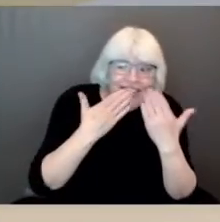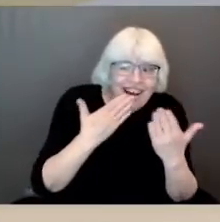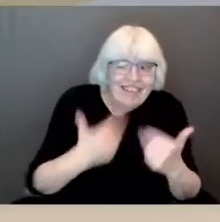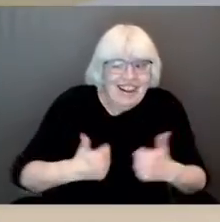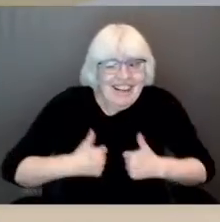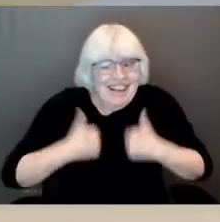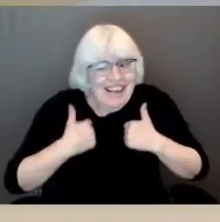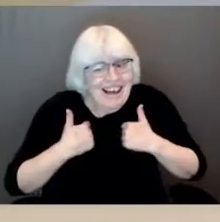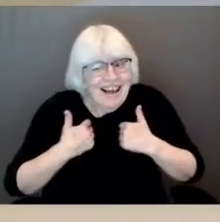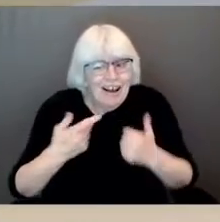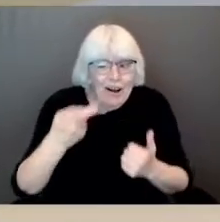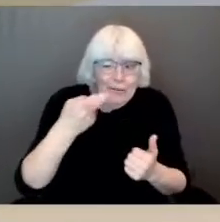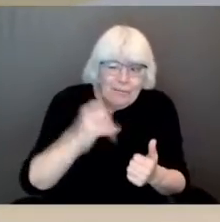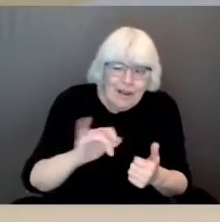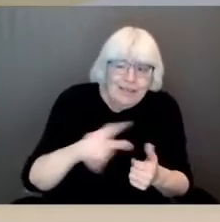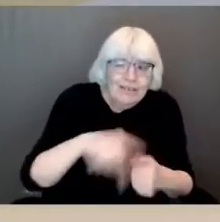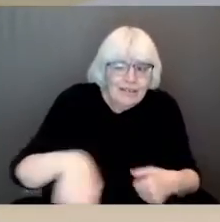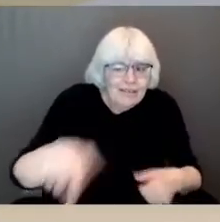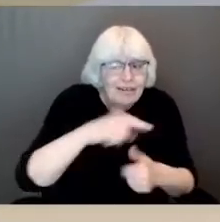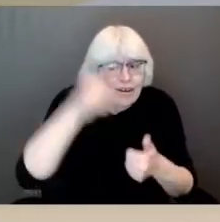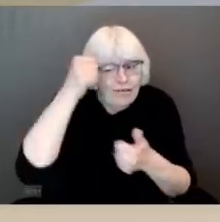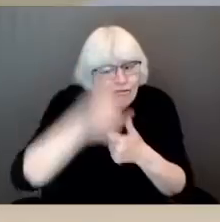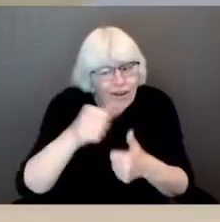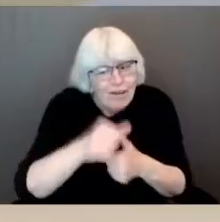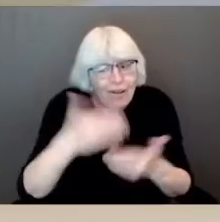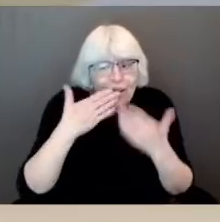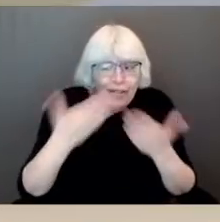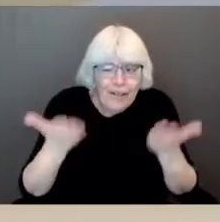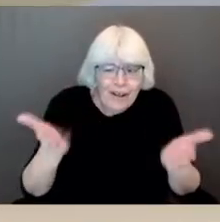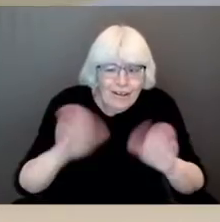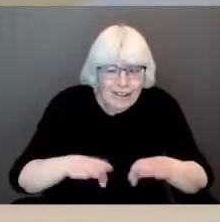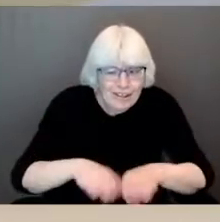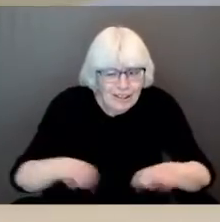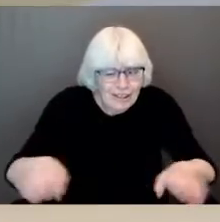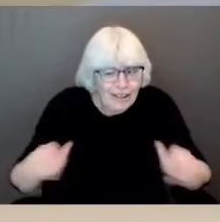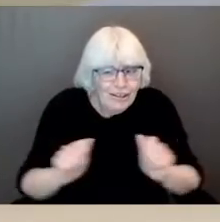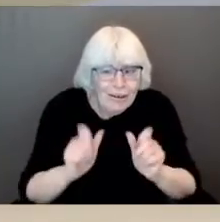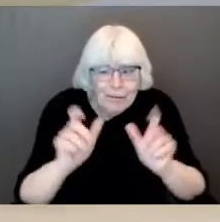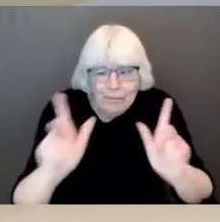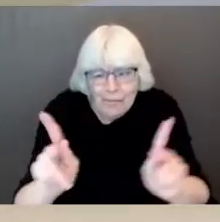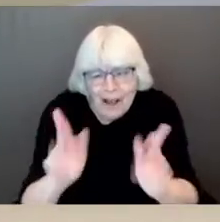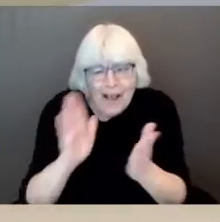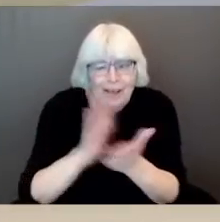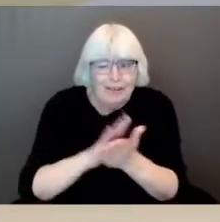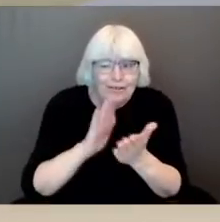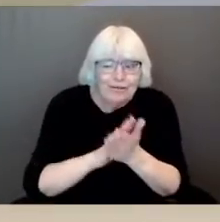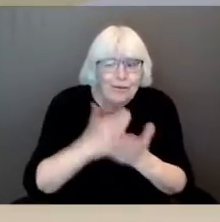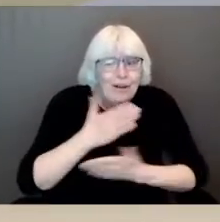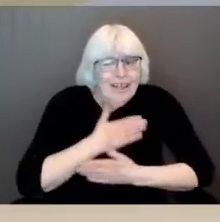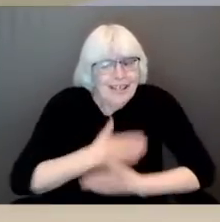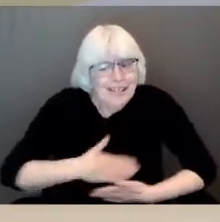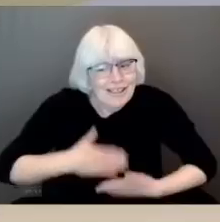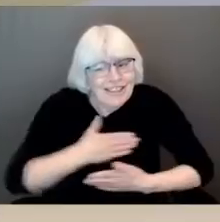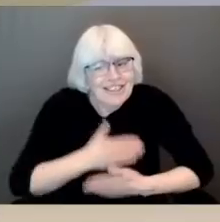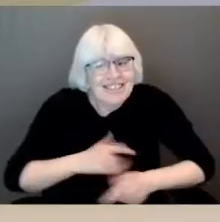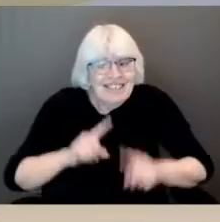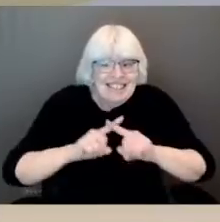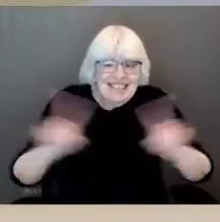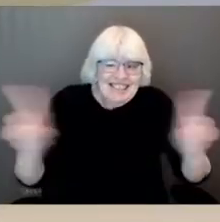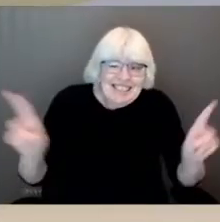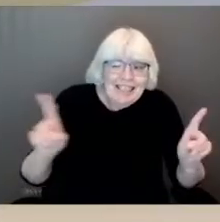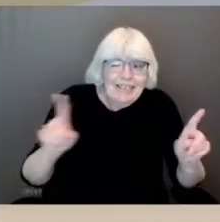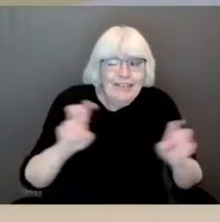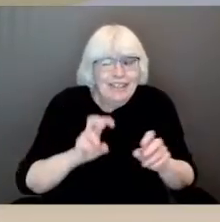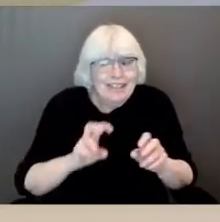for. Our children are in school and able to enjoy most of their activities with some modifications. And although we've had